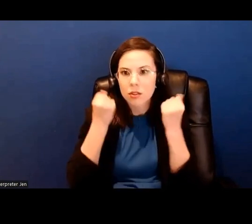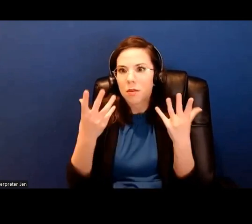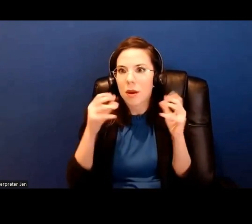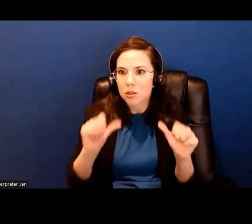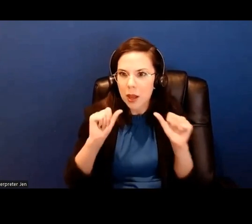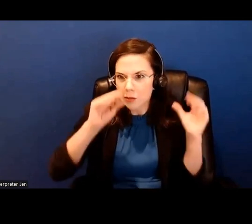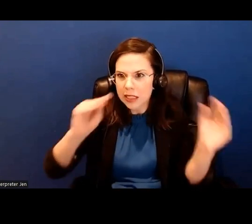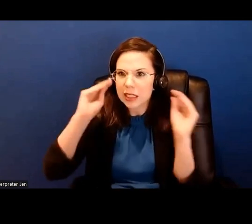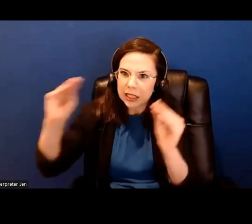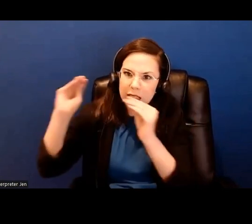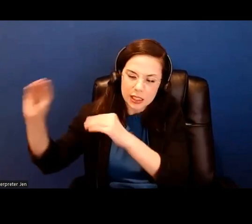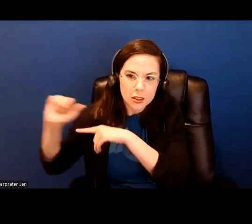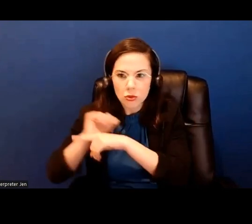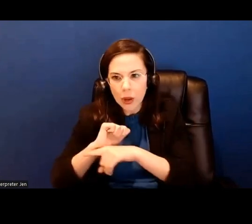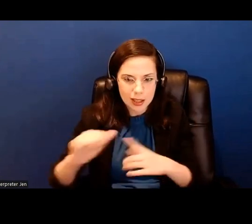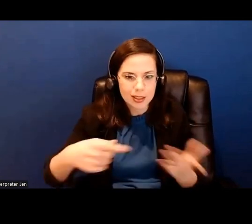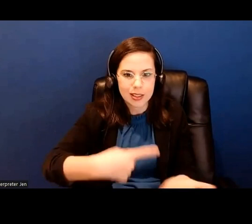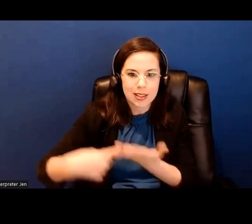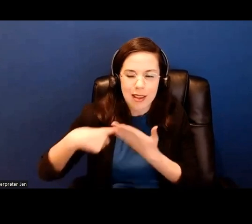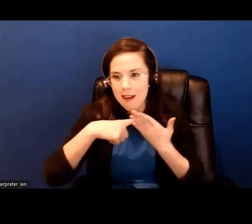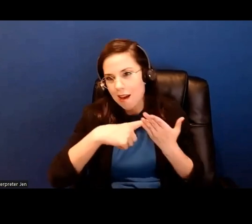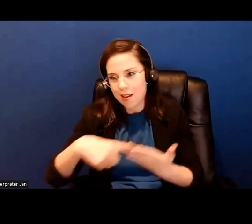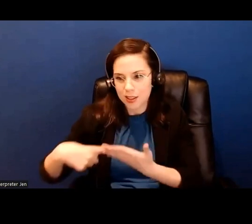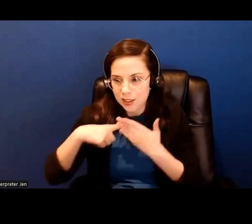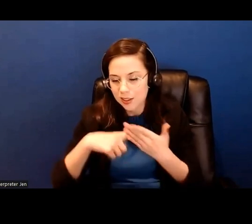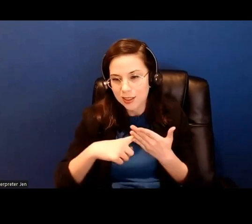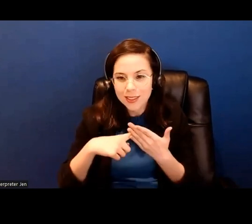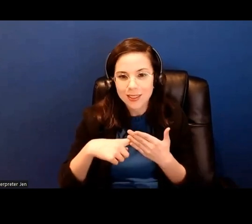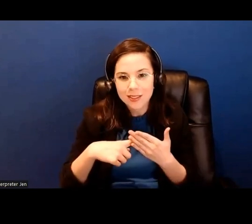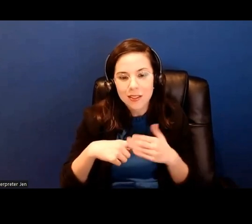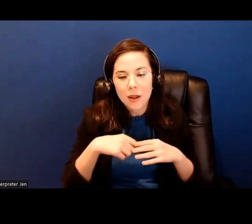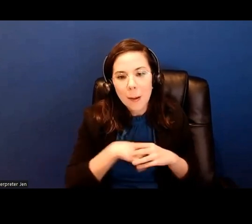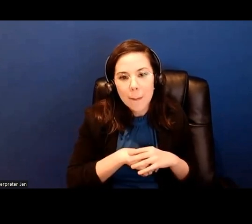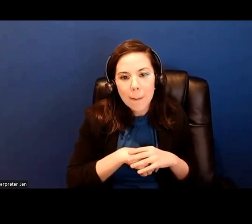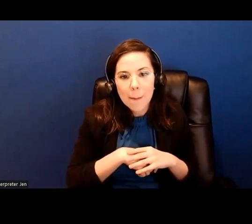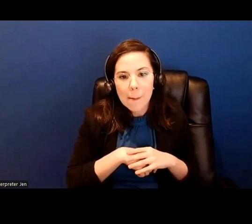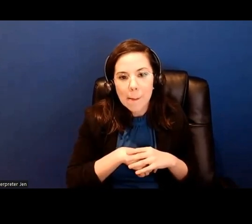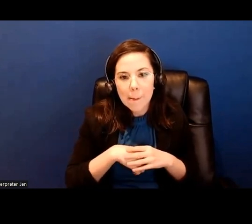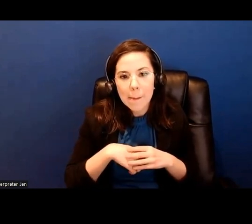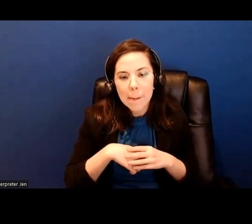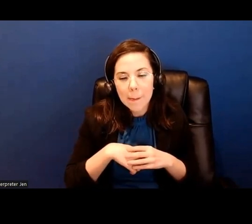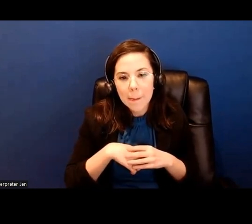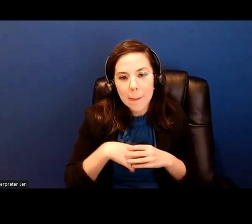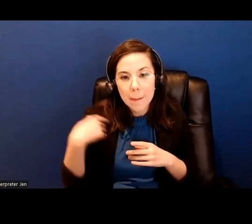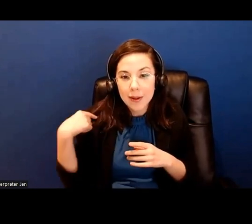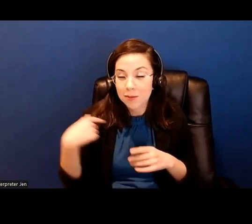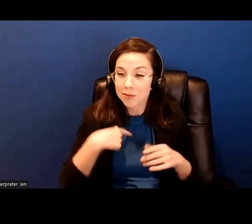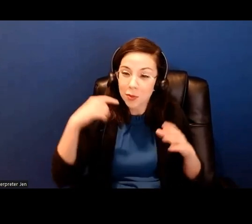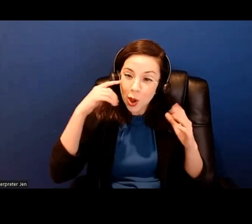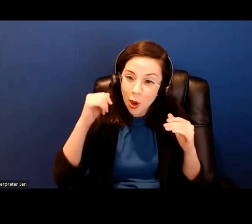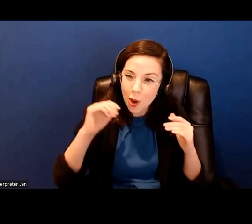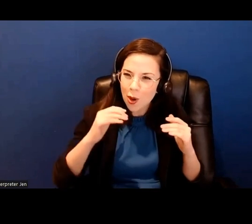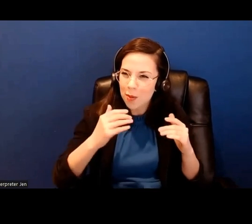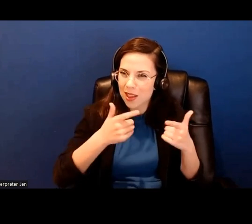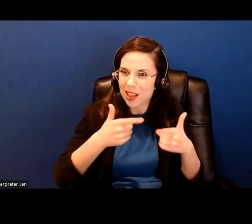sharing information and talking about it in this way, so that we hope that there is actually some shared language across